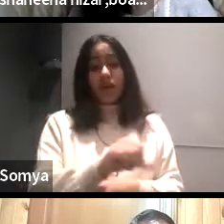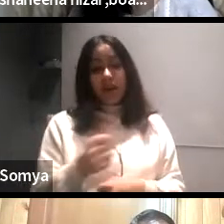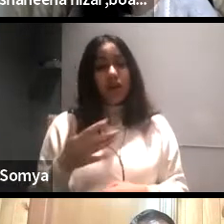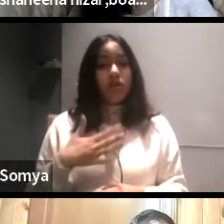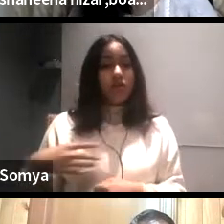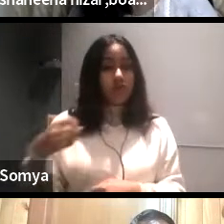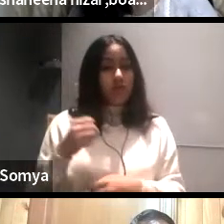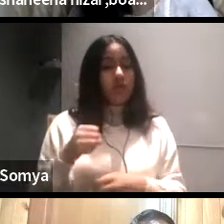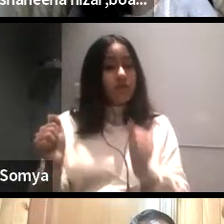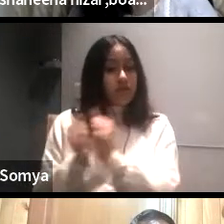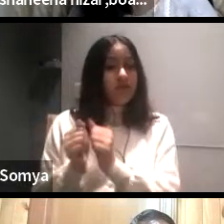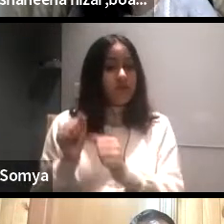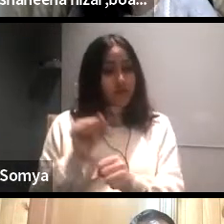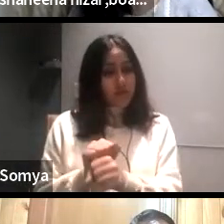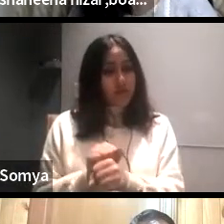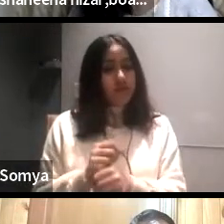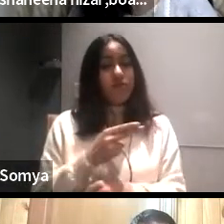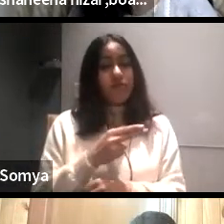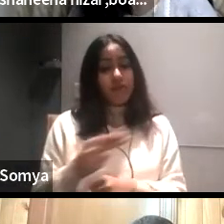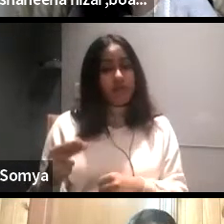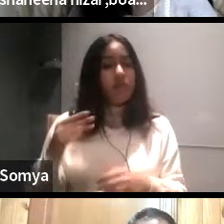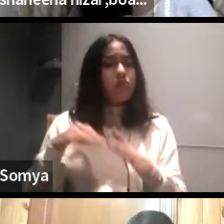with, Bloomberg,